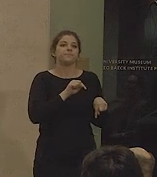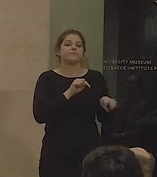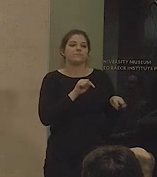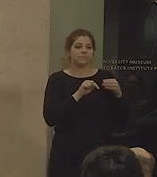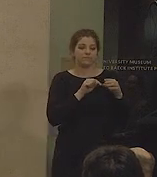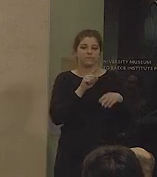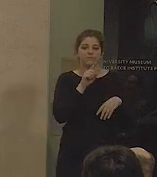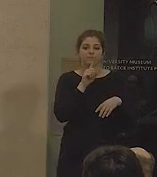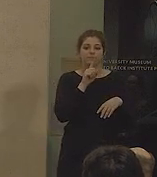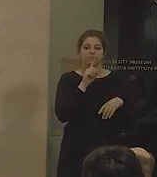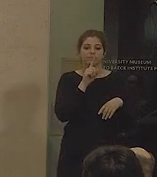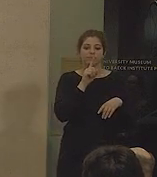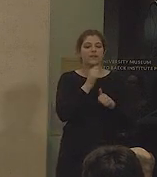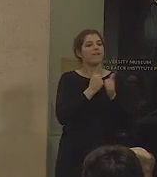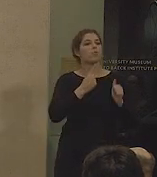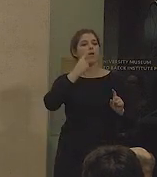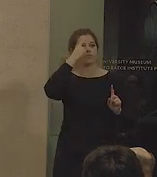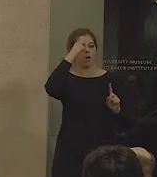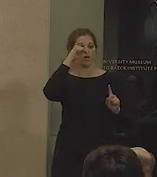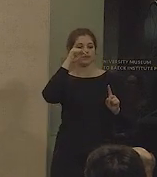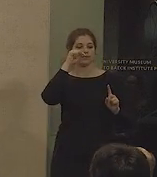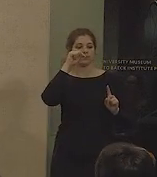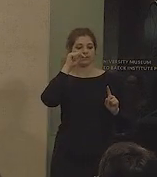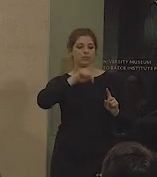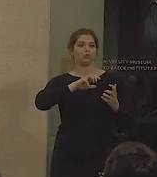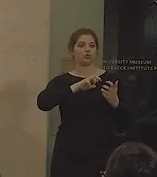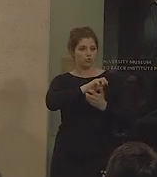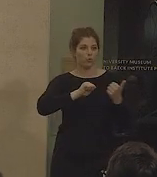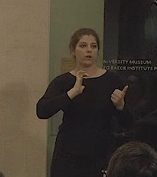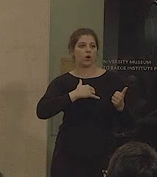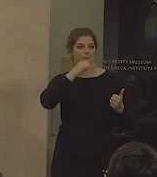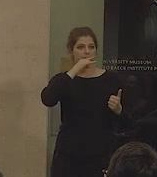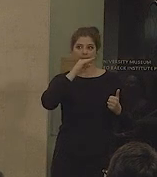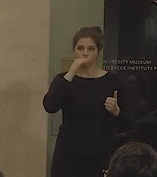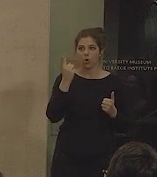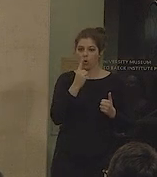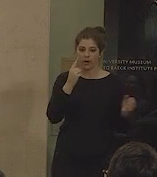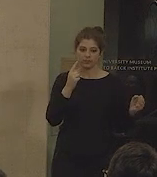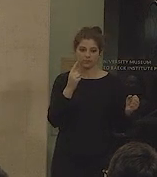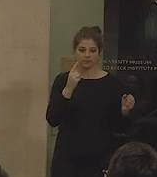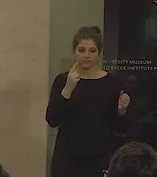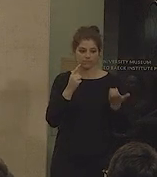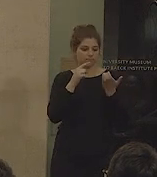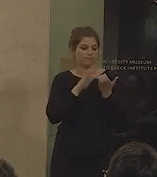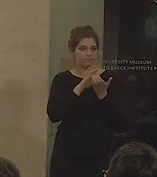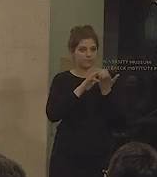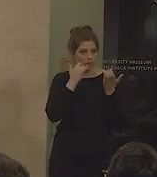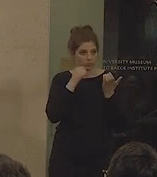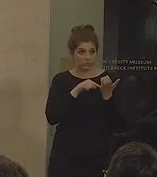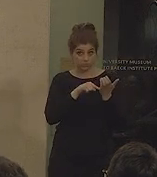second. Everybody thought this was destroying our kids. You know, our kids are always planted in their phones. Guess